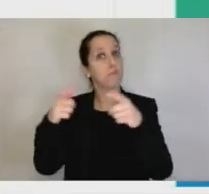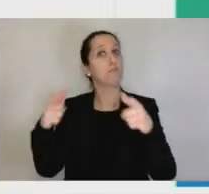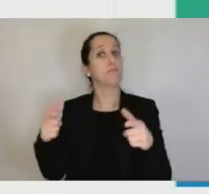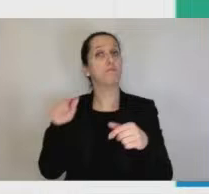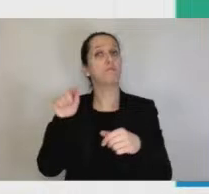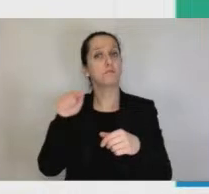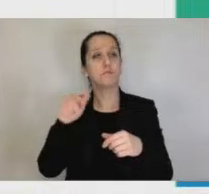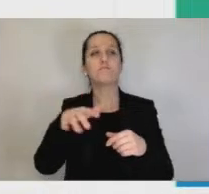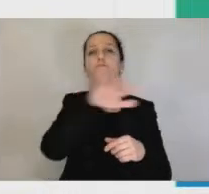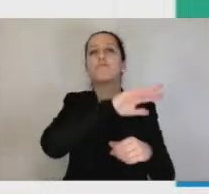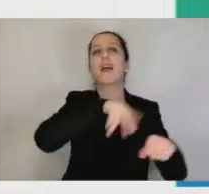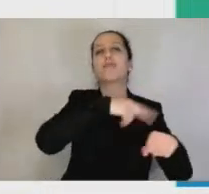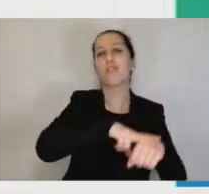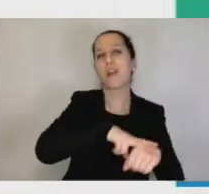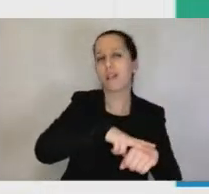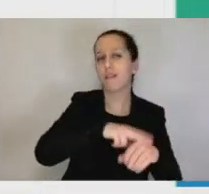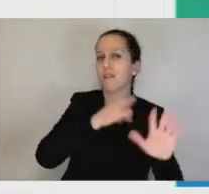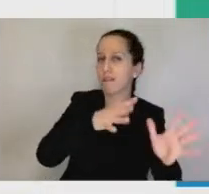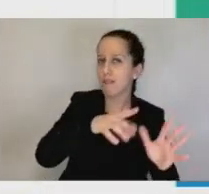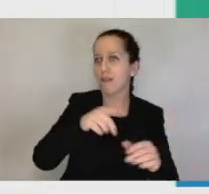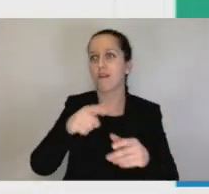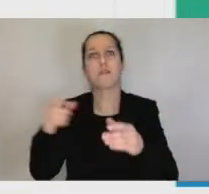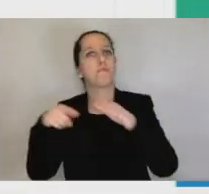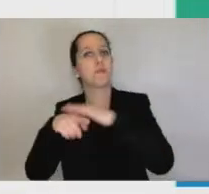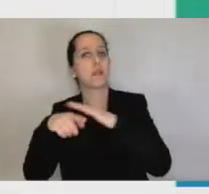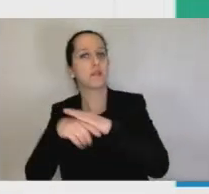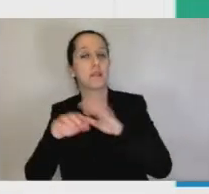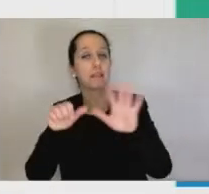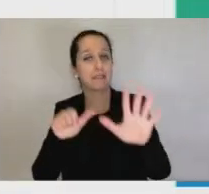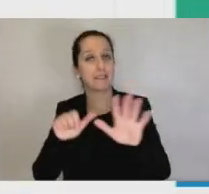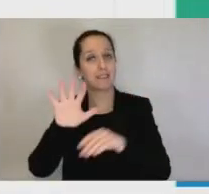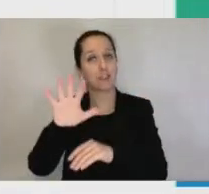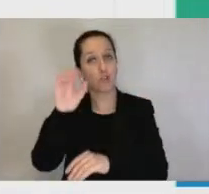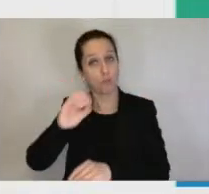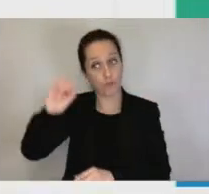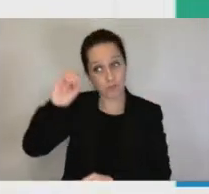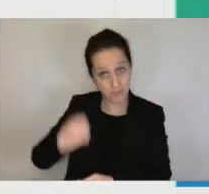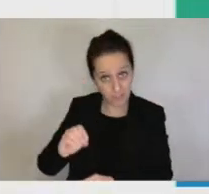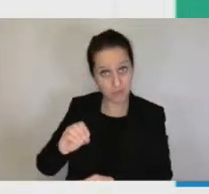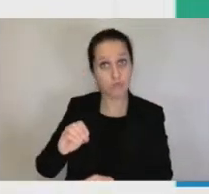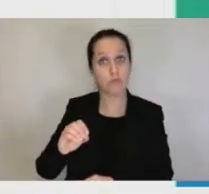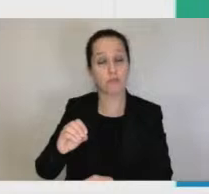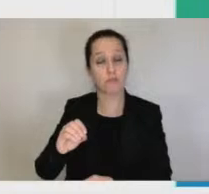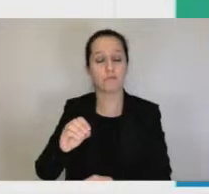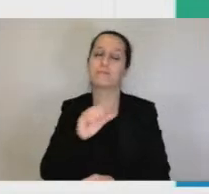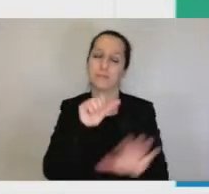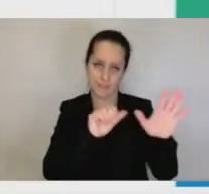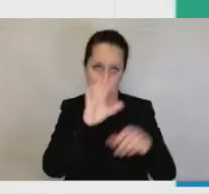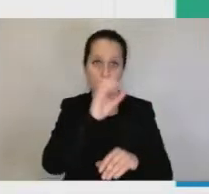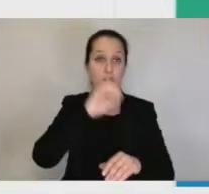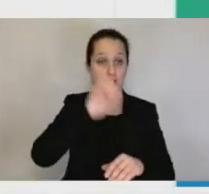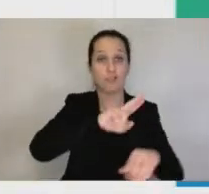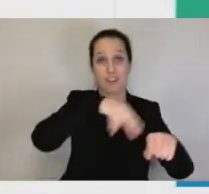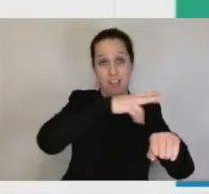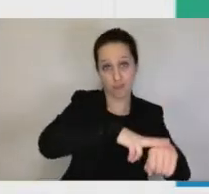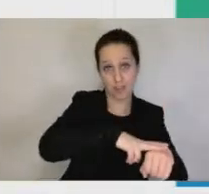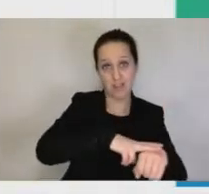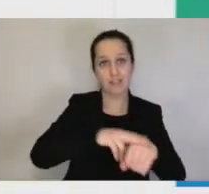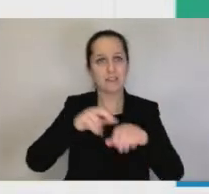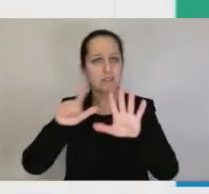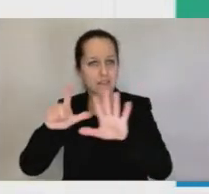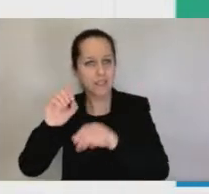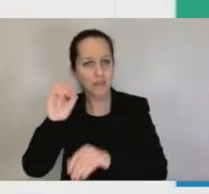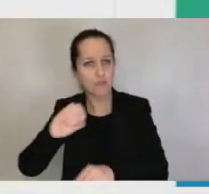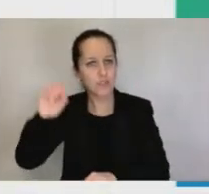are often larger than nationals. In some countries, 65% is for nationals and 70%